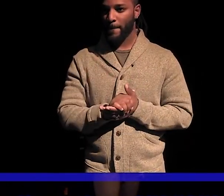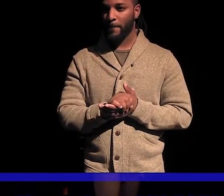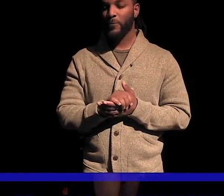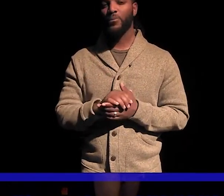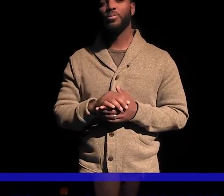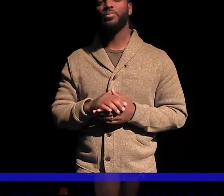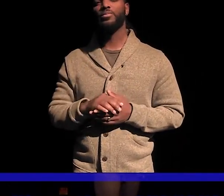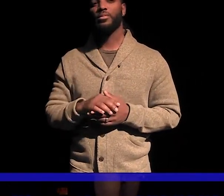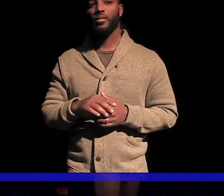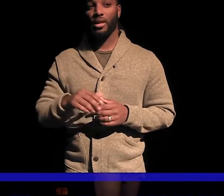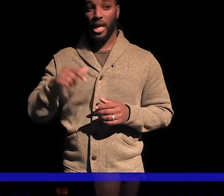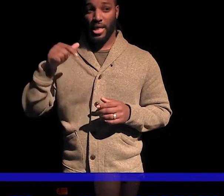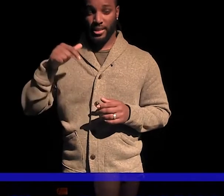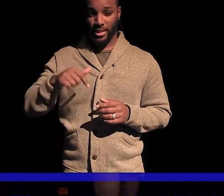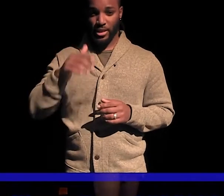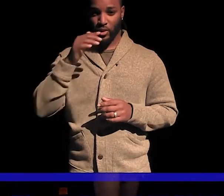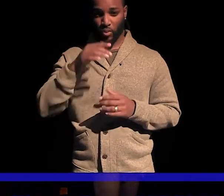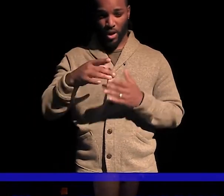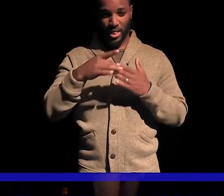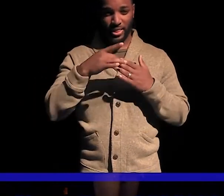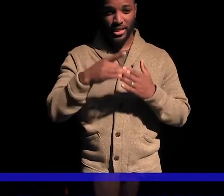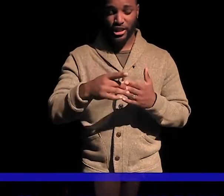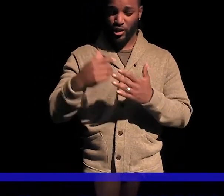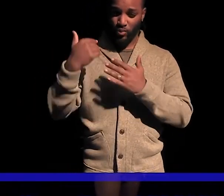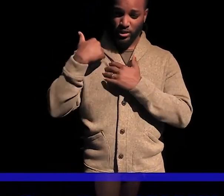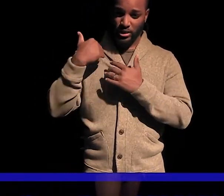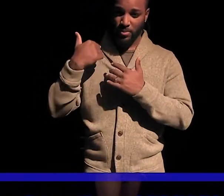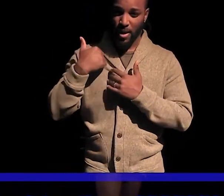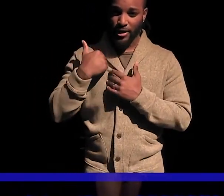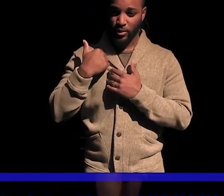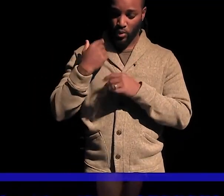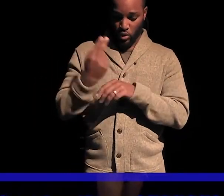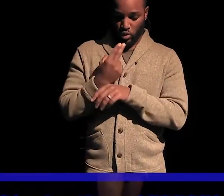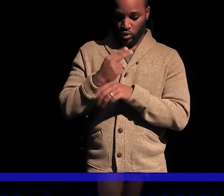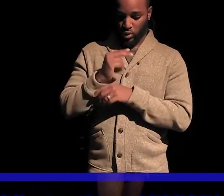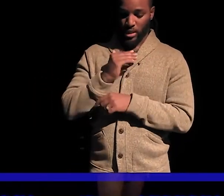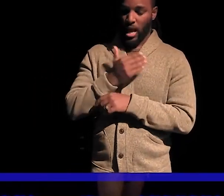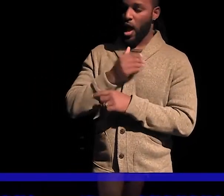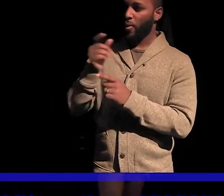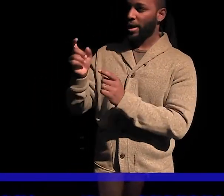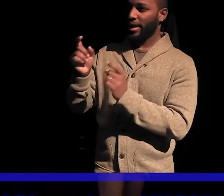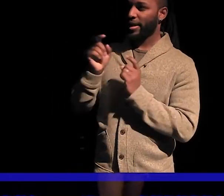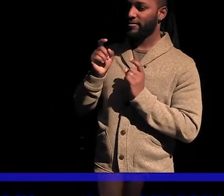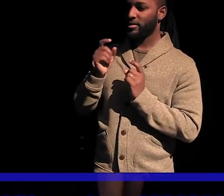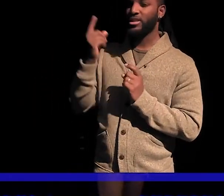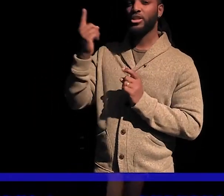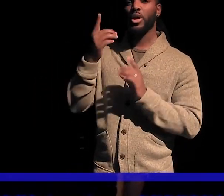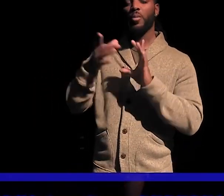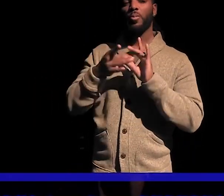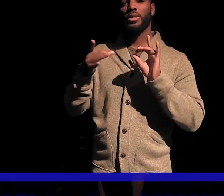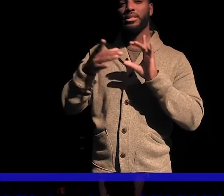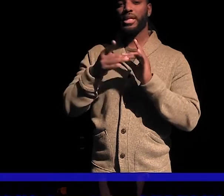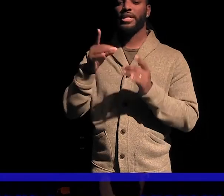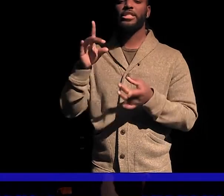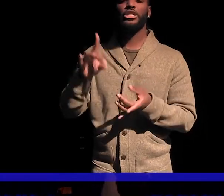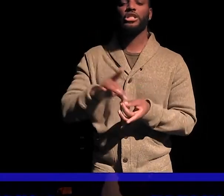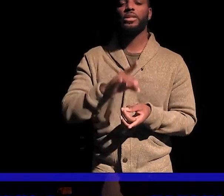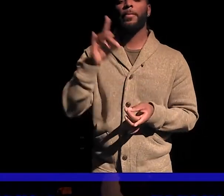Ultimately, this will lead to the responsible exercise of the gifts. Someone has said that spiritual gifts are not toys to play